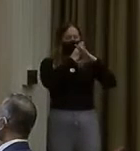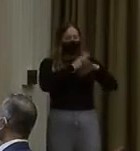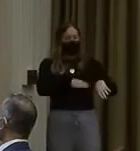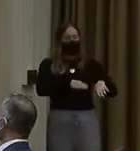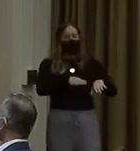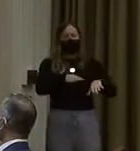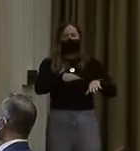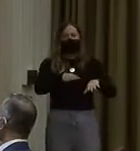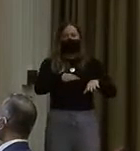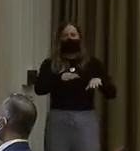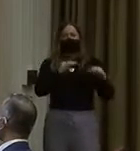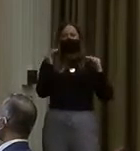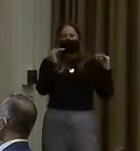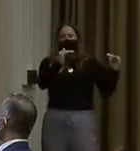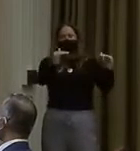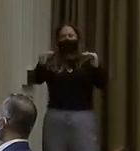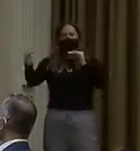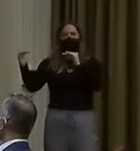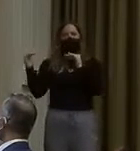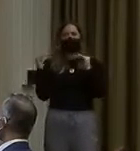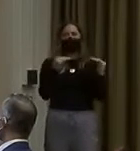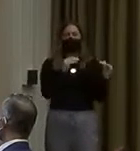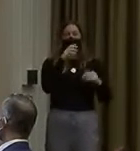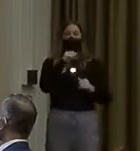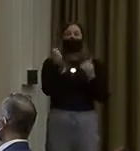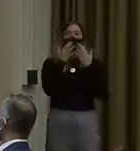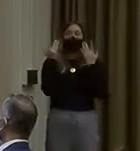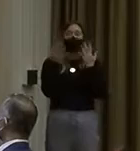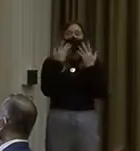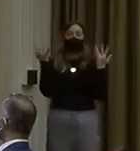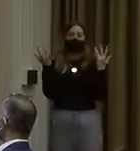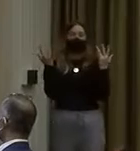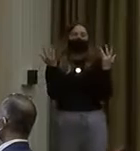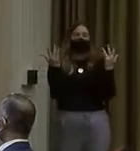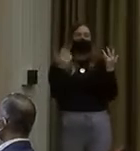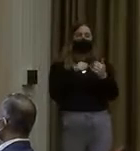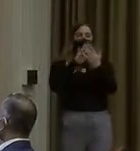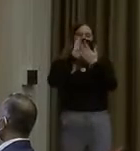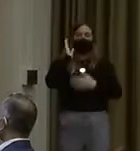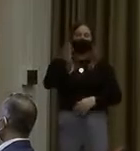of society. And I think the age-friendly paradigm offers a way to do that. Thank you.